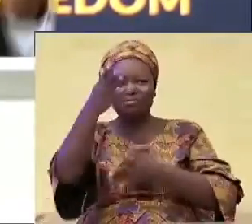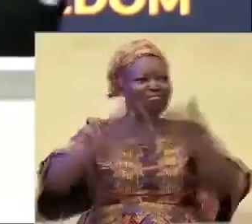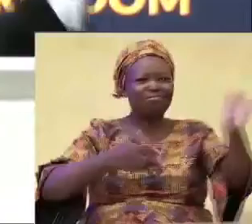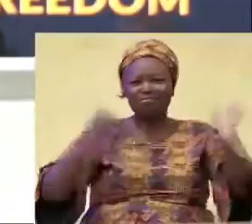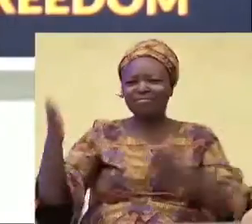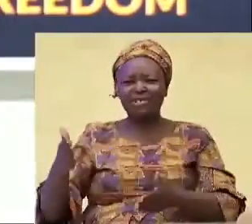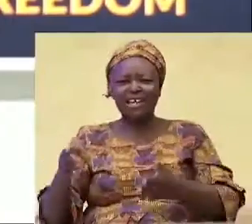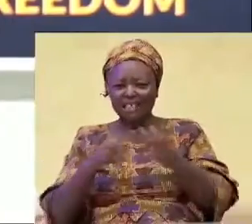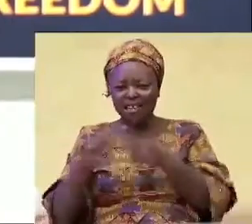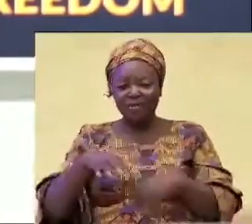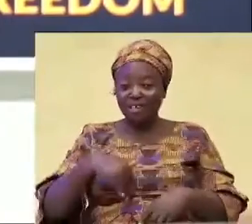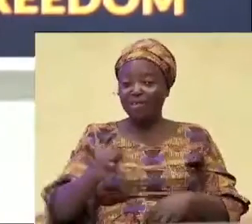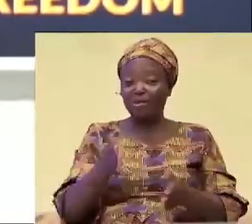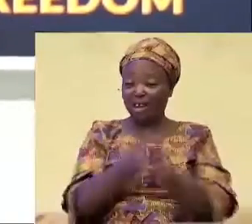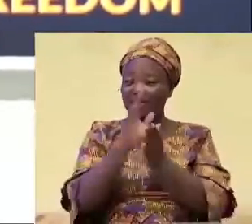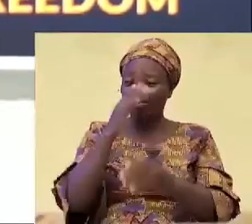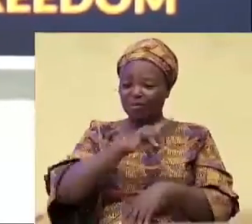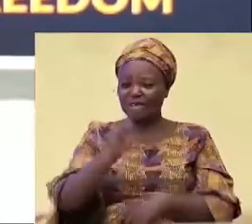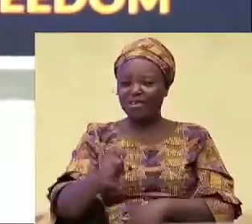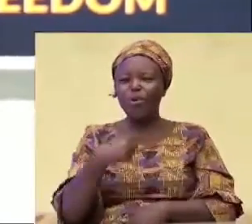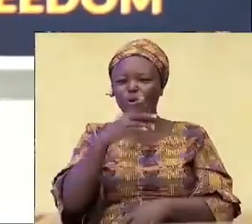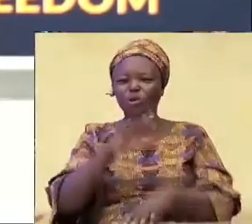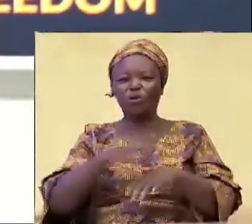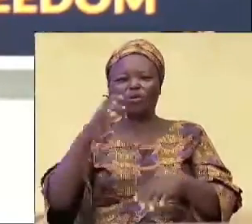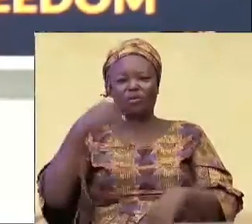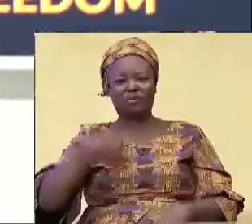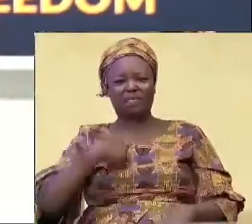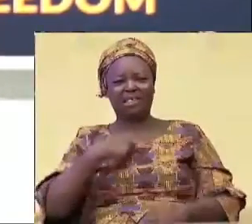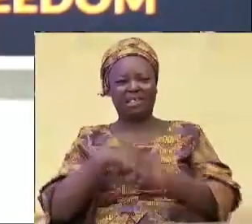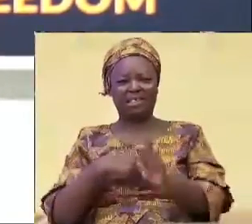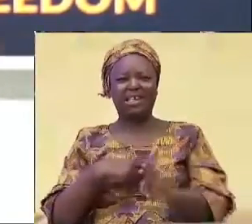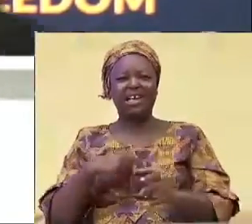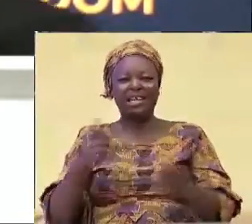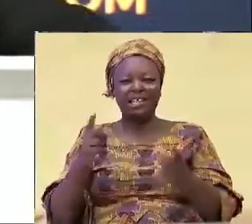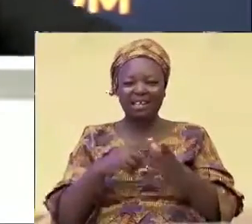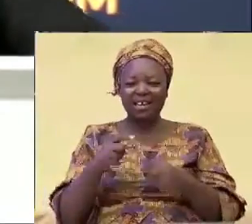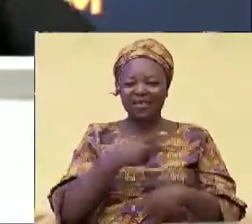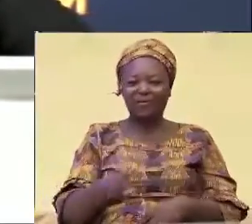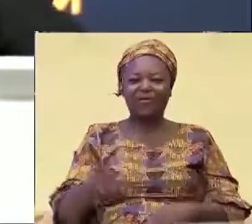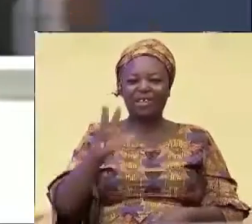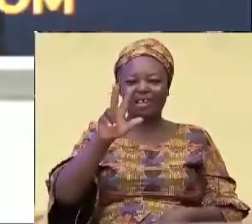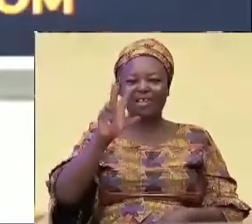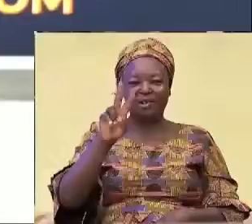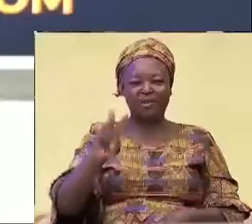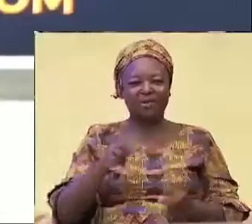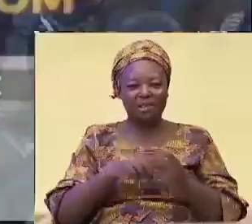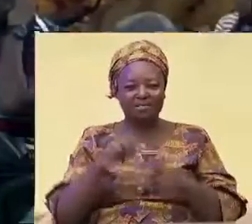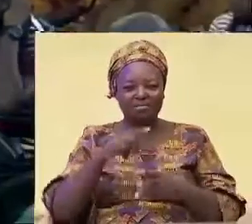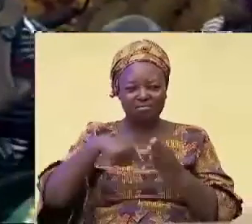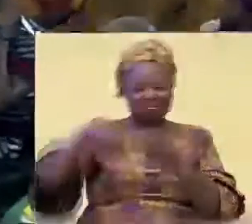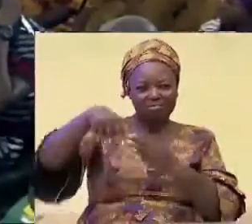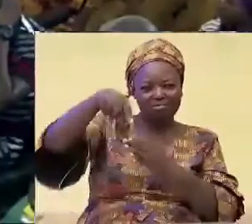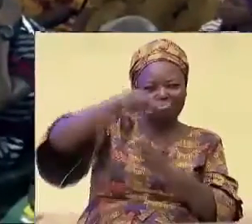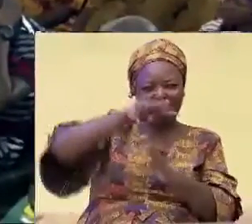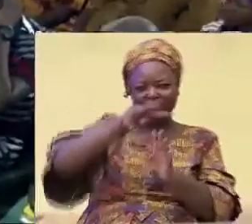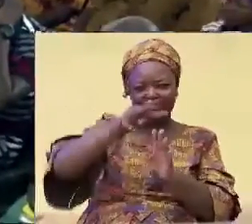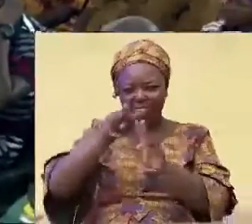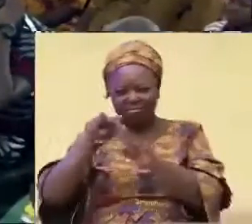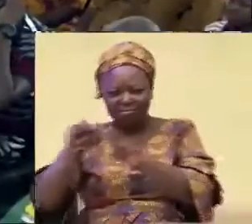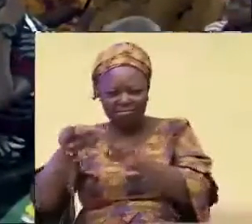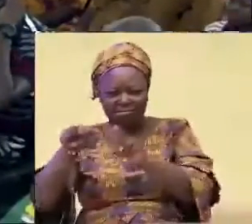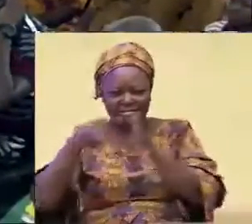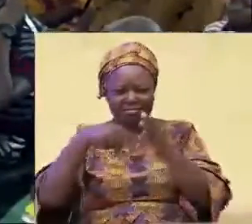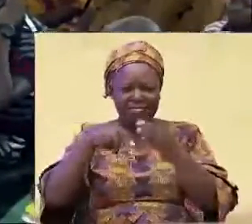thee, and thou seest who touched me. And then in verse 32, it says, and he looked